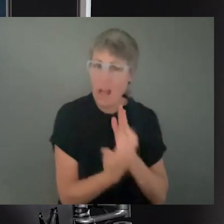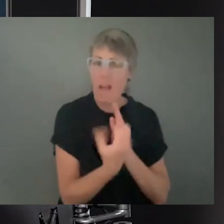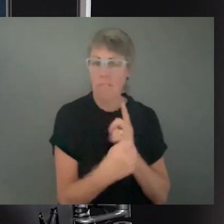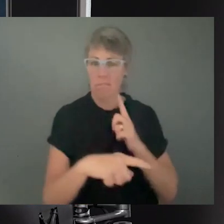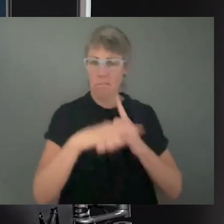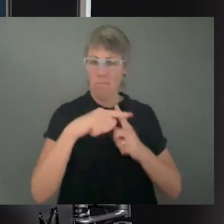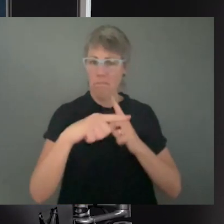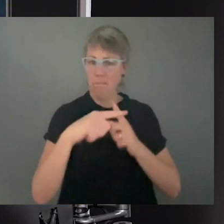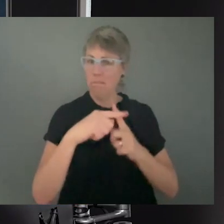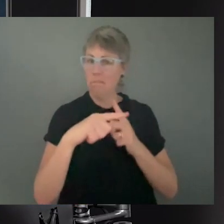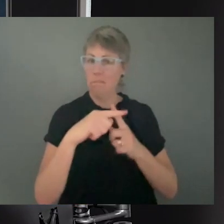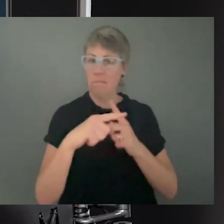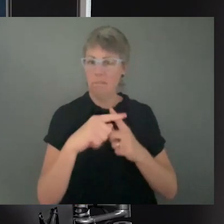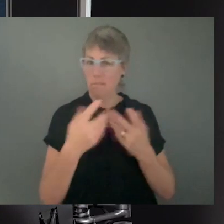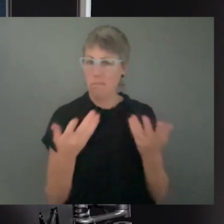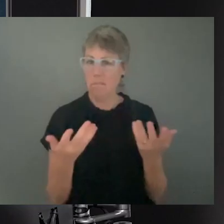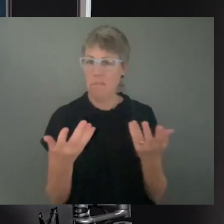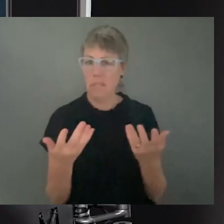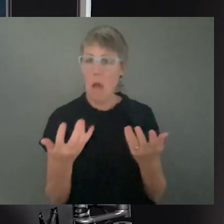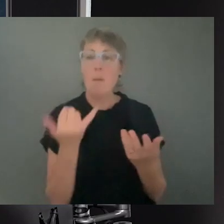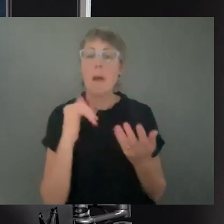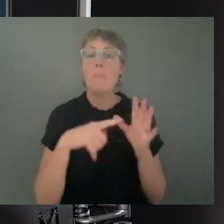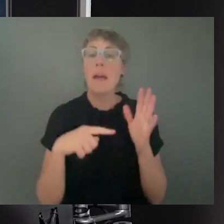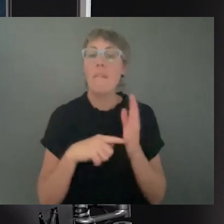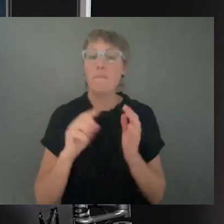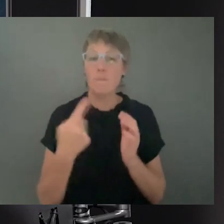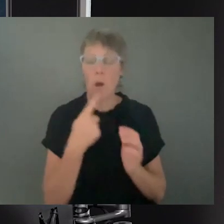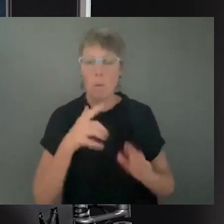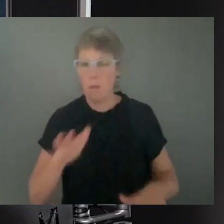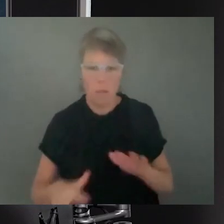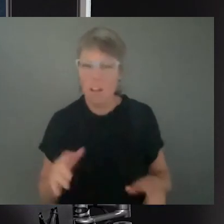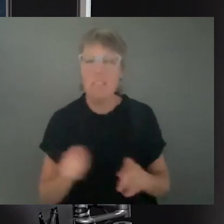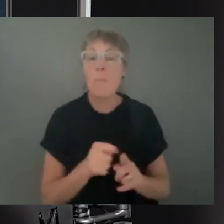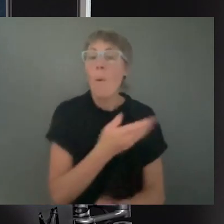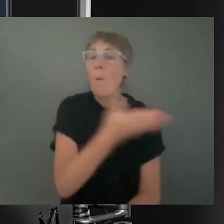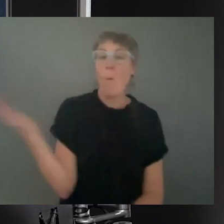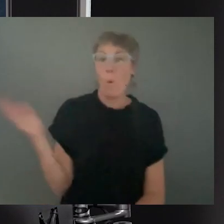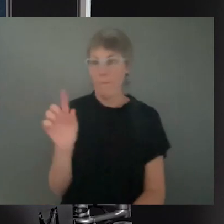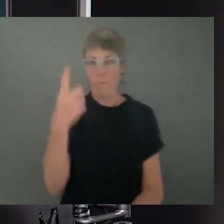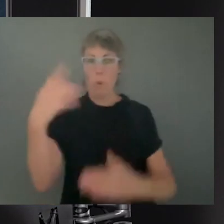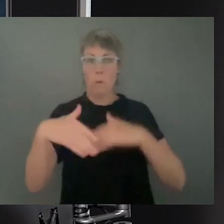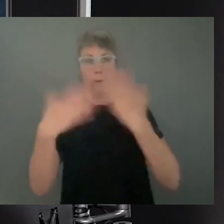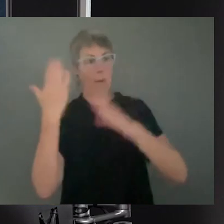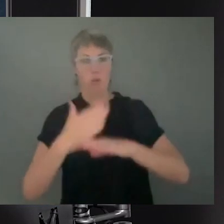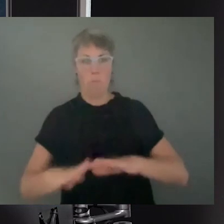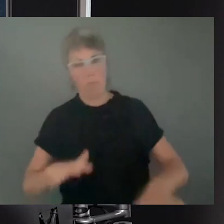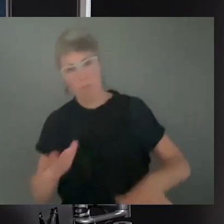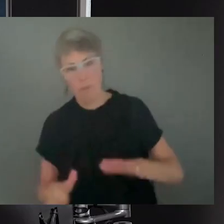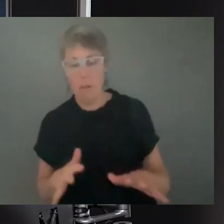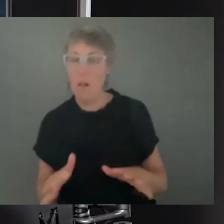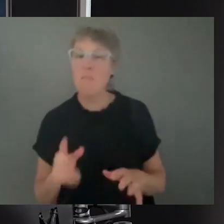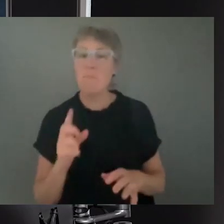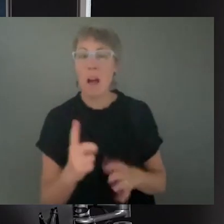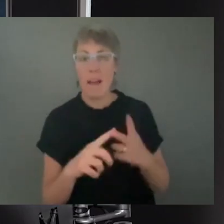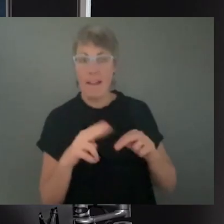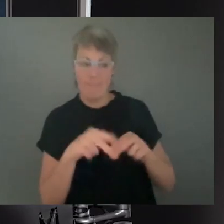they might not know exactly what they're doing to begin with, but as Winston Churchill once said, give us the tools and we'll finish